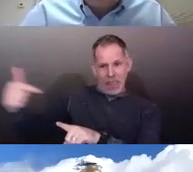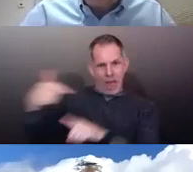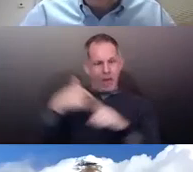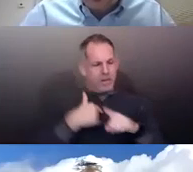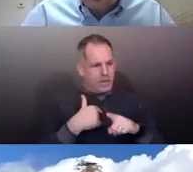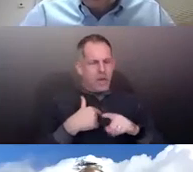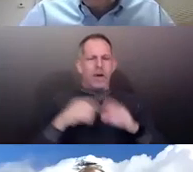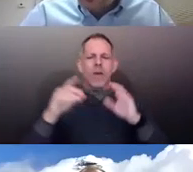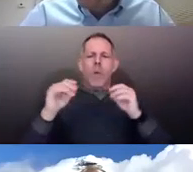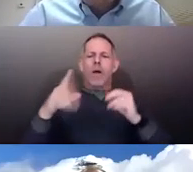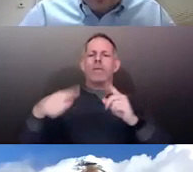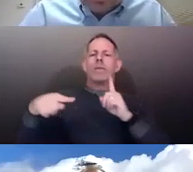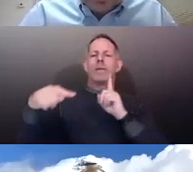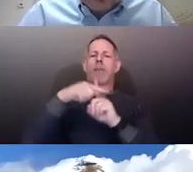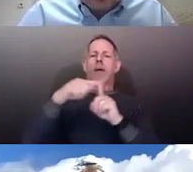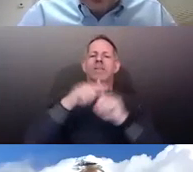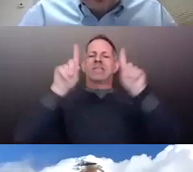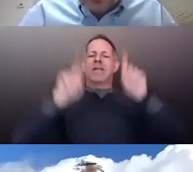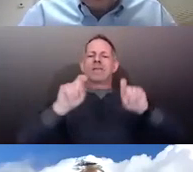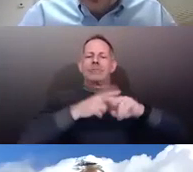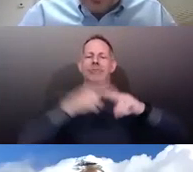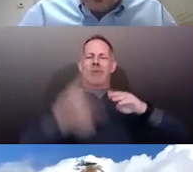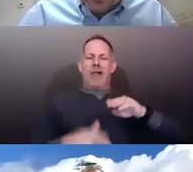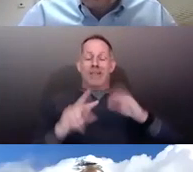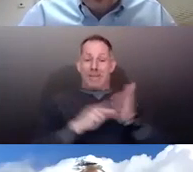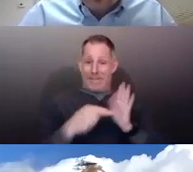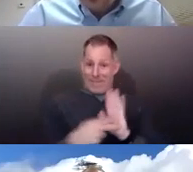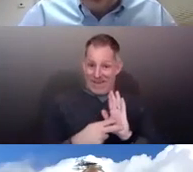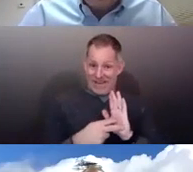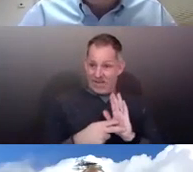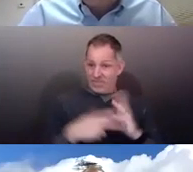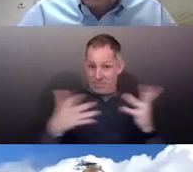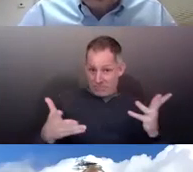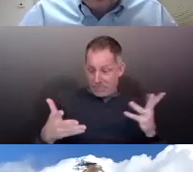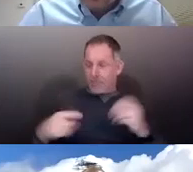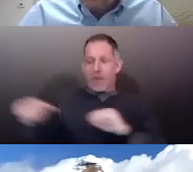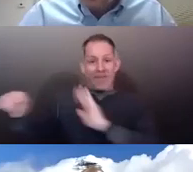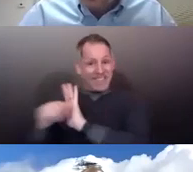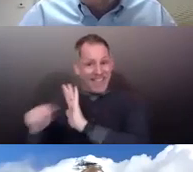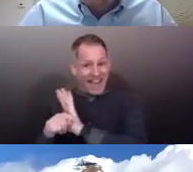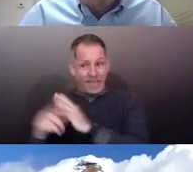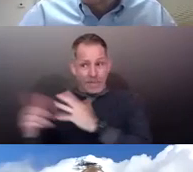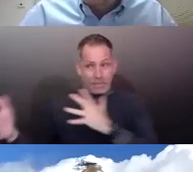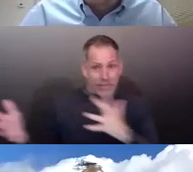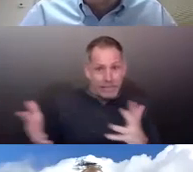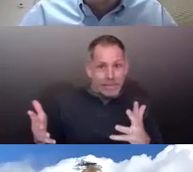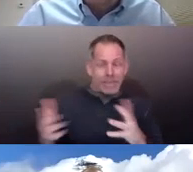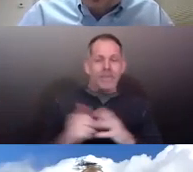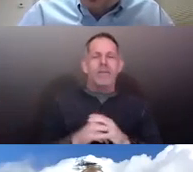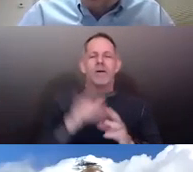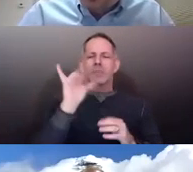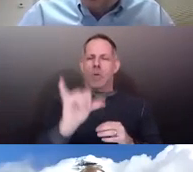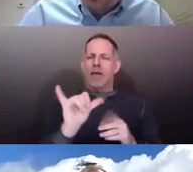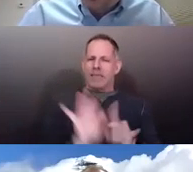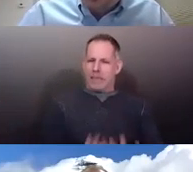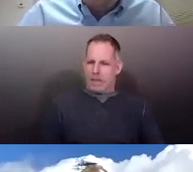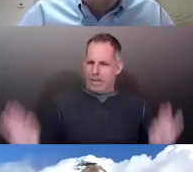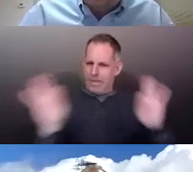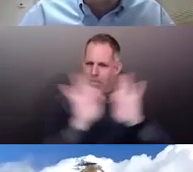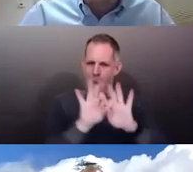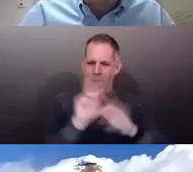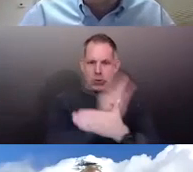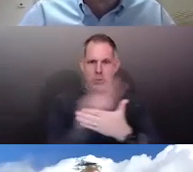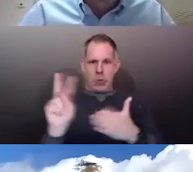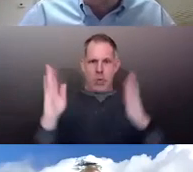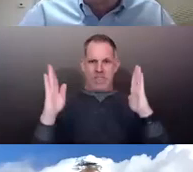you have to ride out your period and sit out 2 weeks, even if your test was negative, because the infection could still be incubating